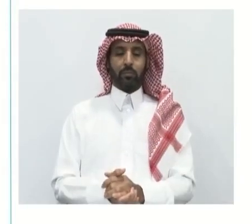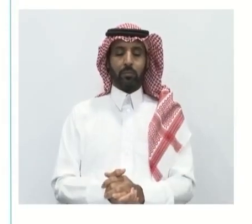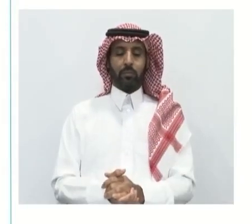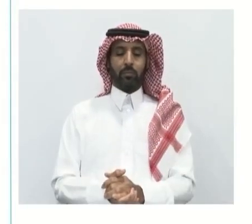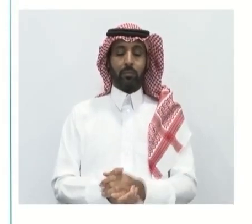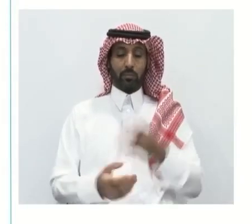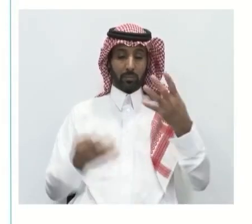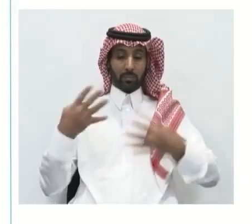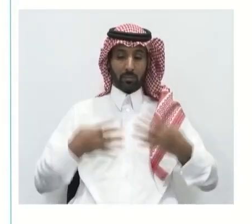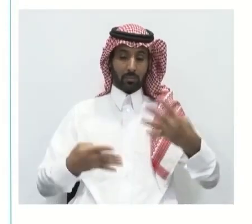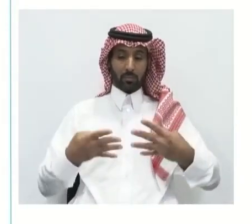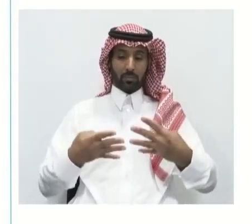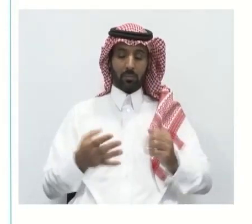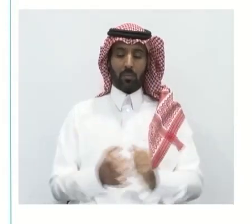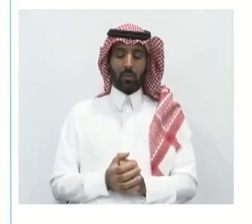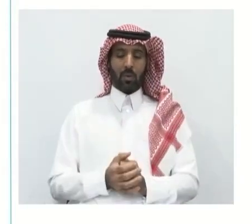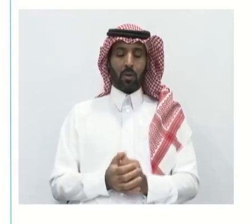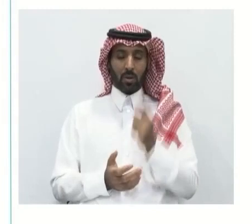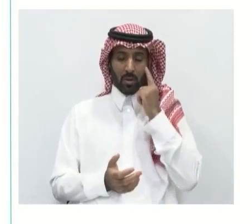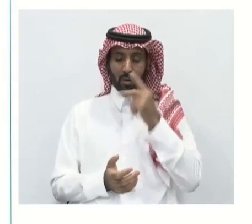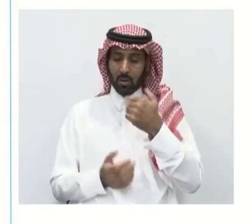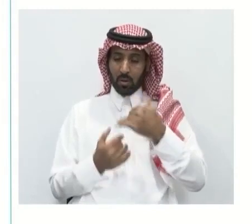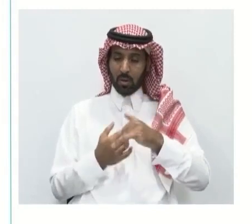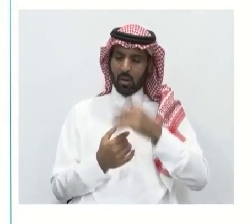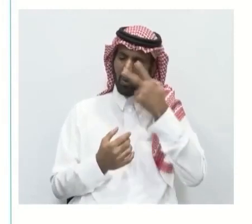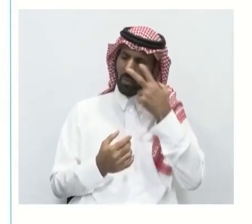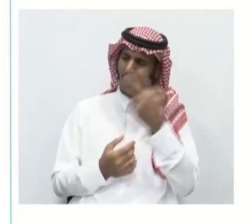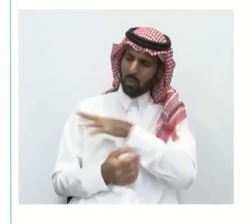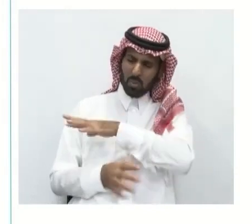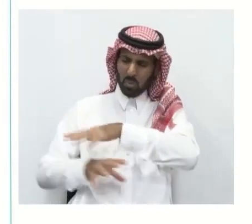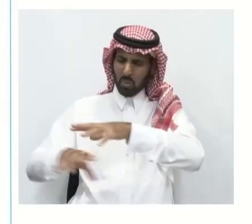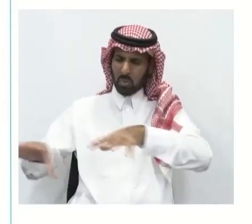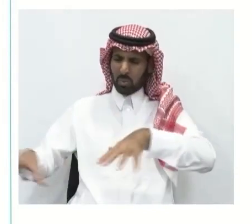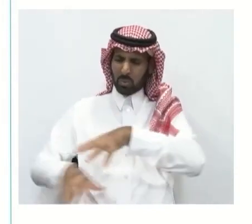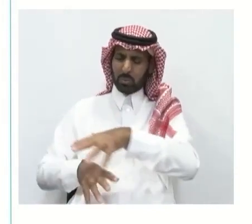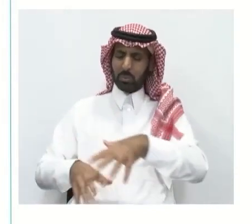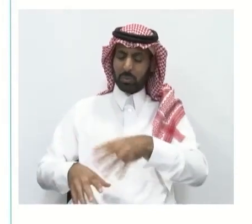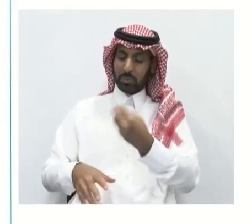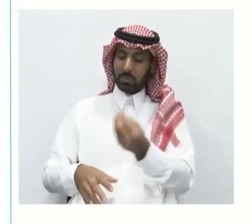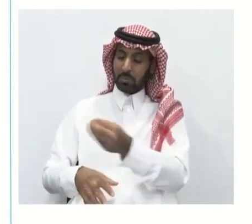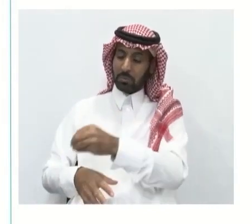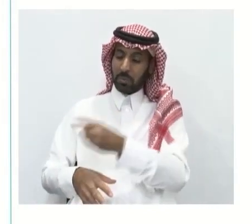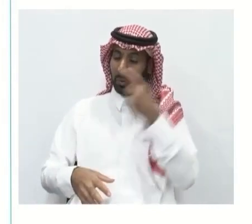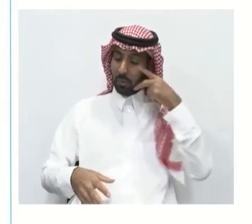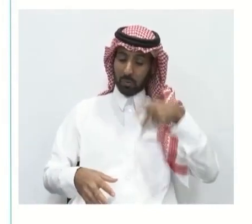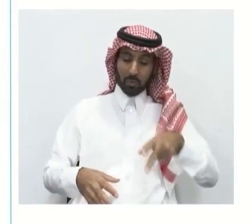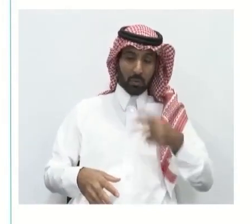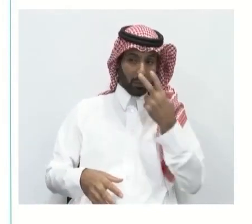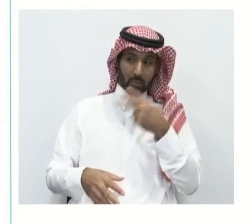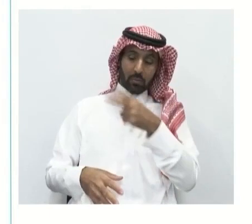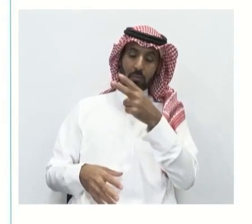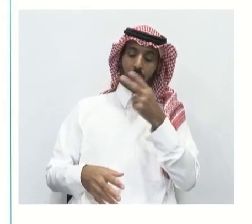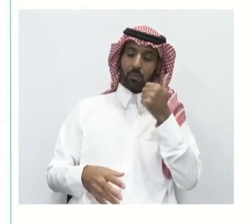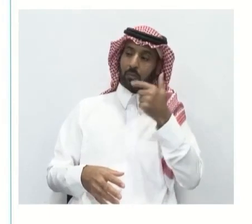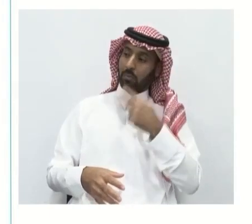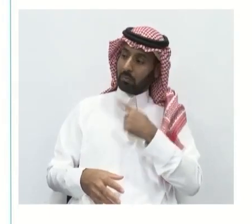first here from the case of the stolen jewels, left lying in a mess all over a certain area. The second one, moved the head up and down